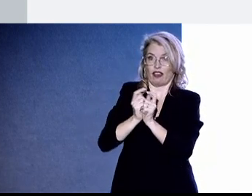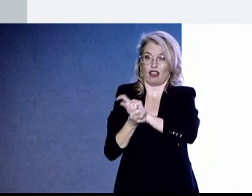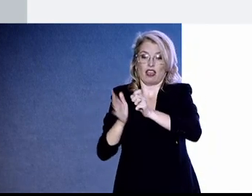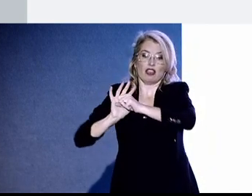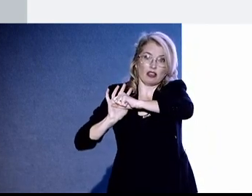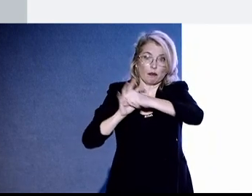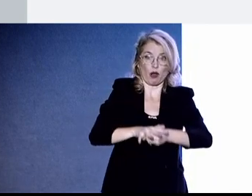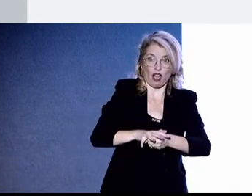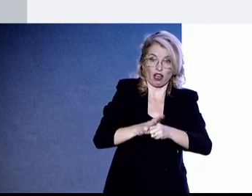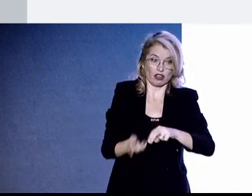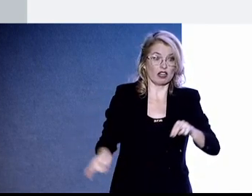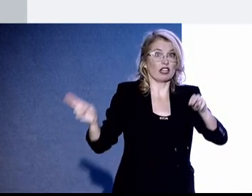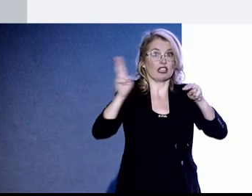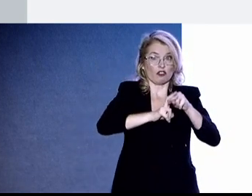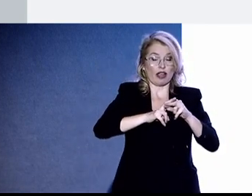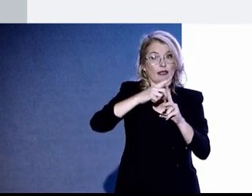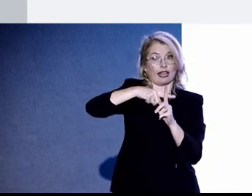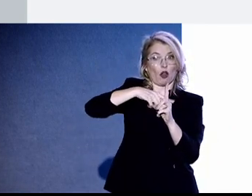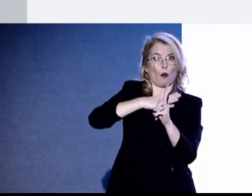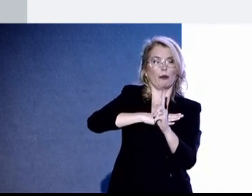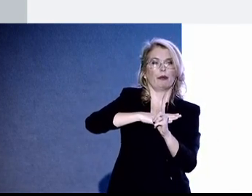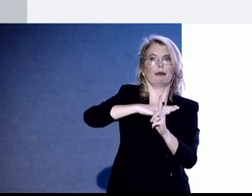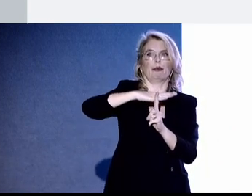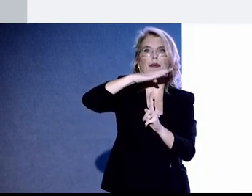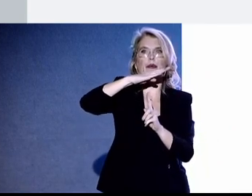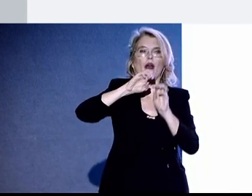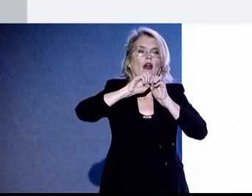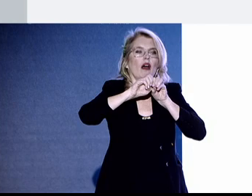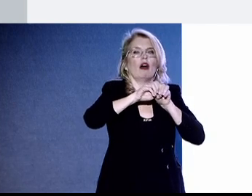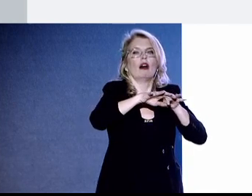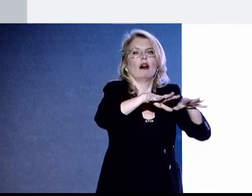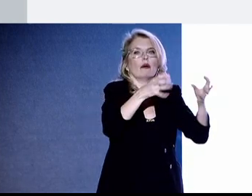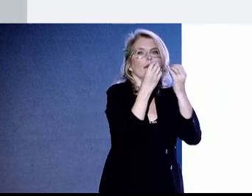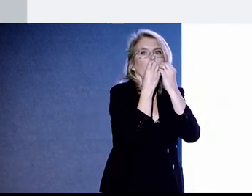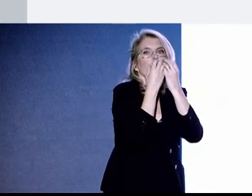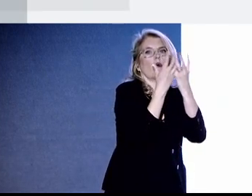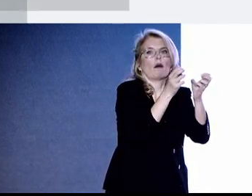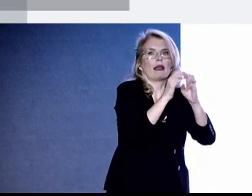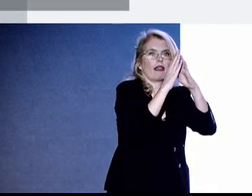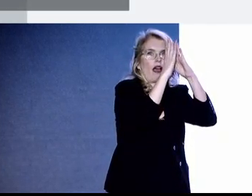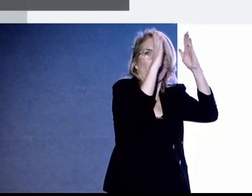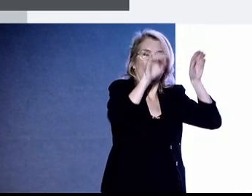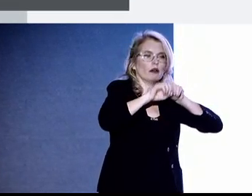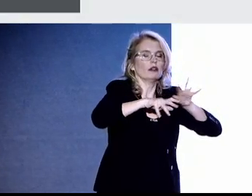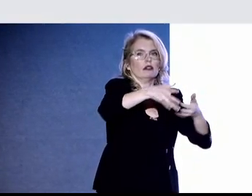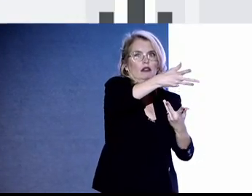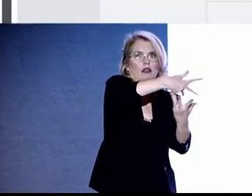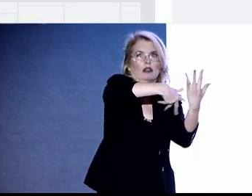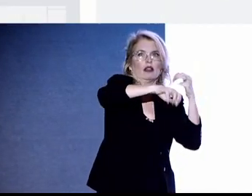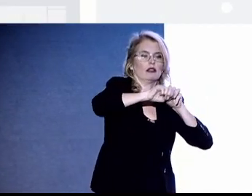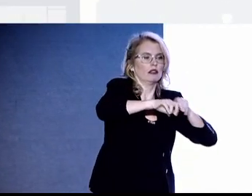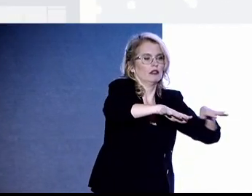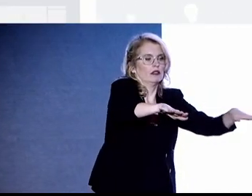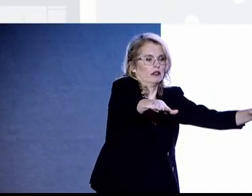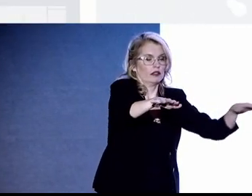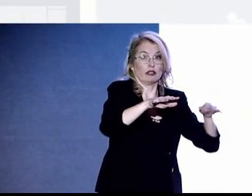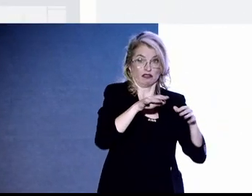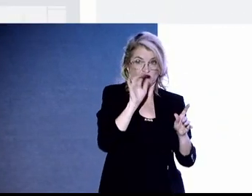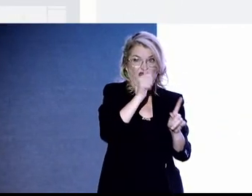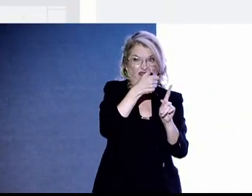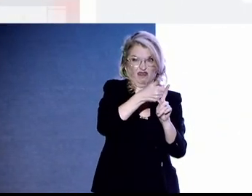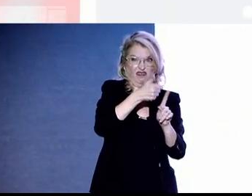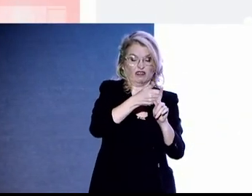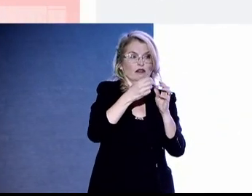compressed to increase its temperature even more and releases it at the heat exchanger in the air handler inside the home, which in